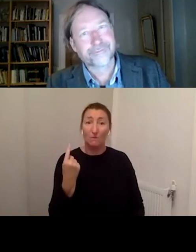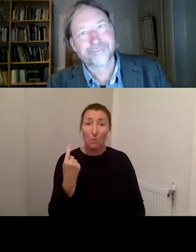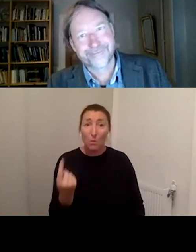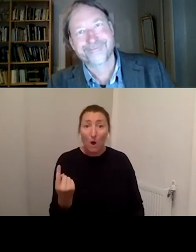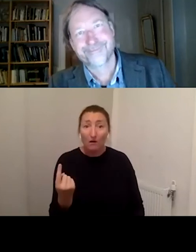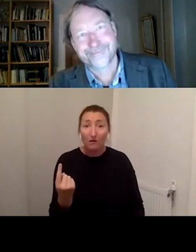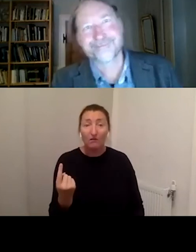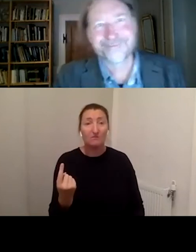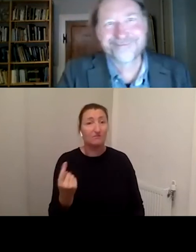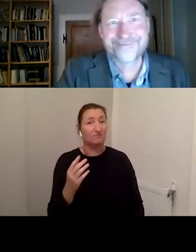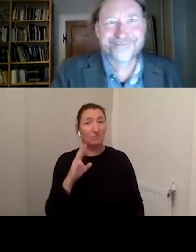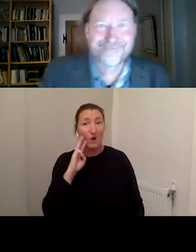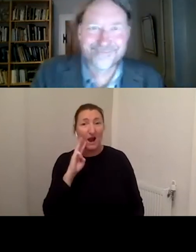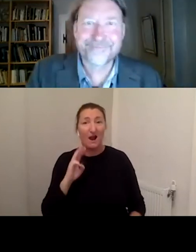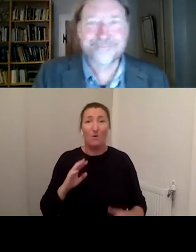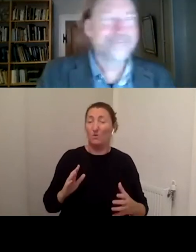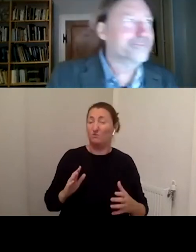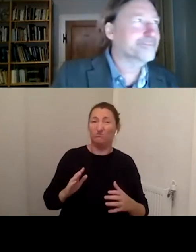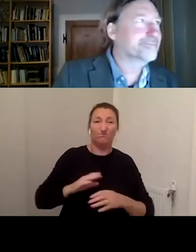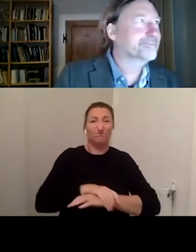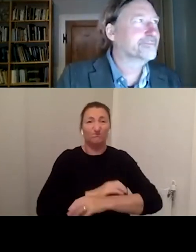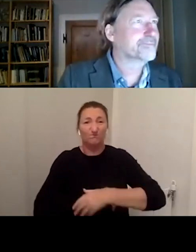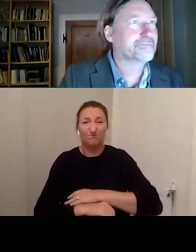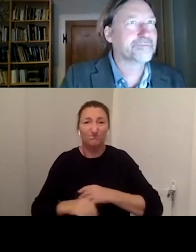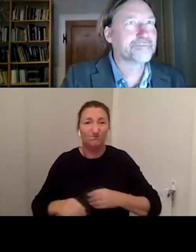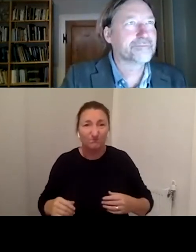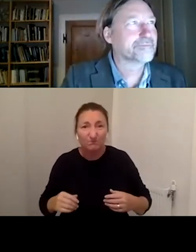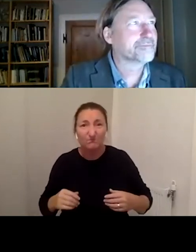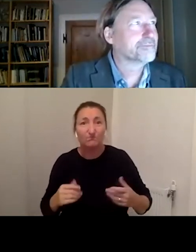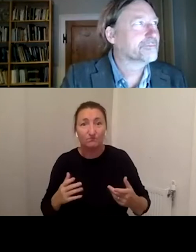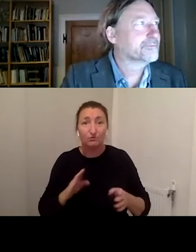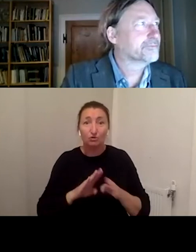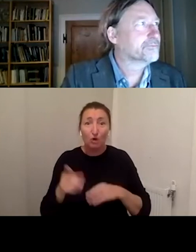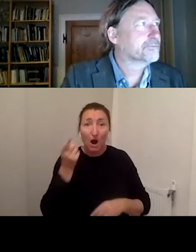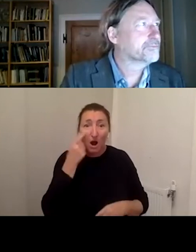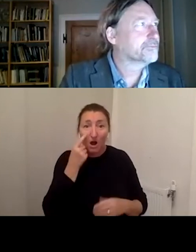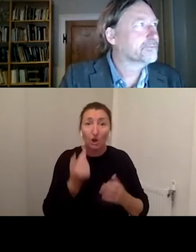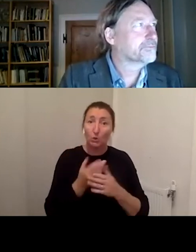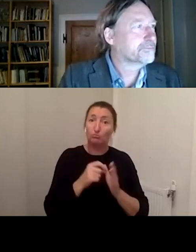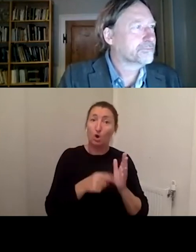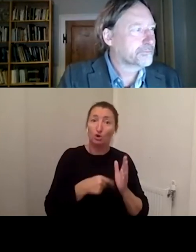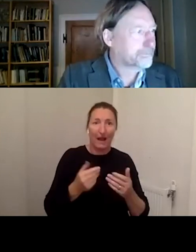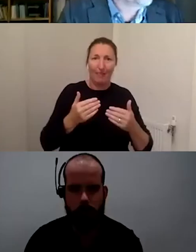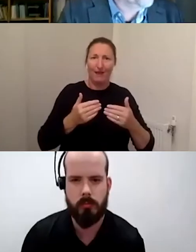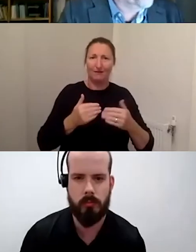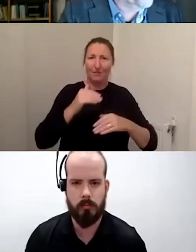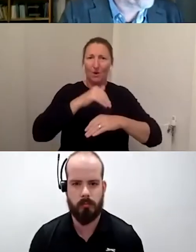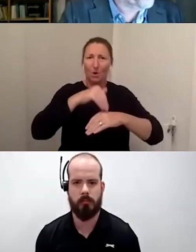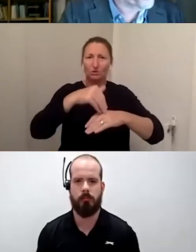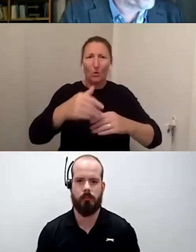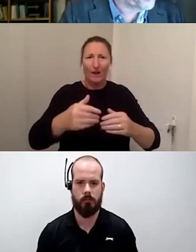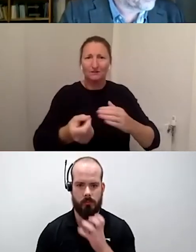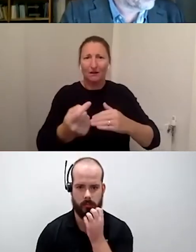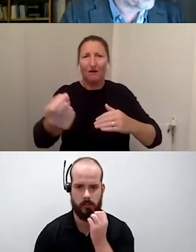do it and go for 1 or 2 of these projects. And look, we're involved in GenCom, which is looking at green hydrogen. And we're quite involved in the